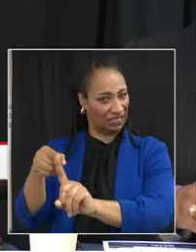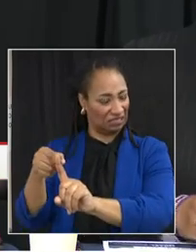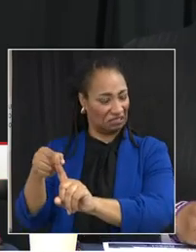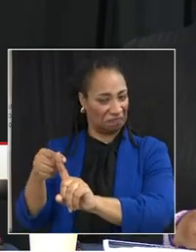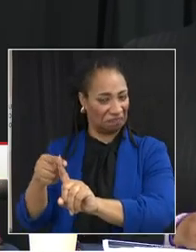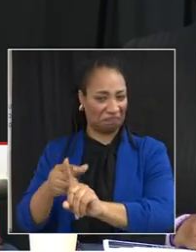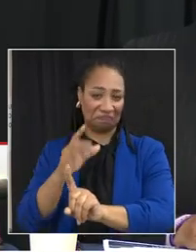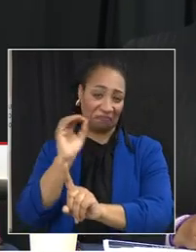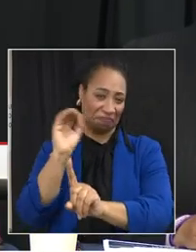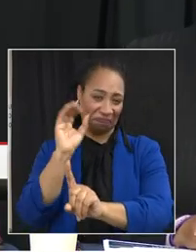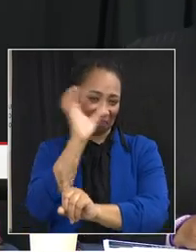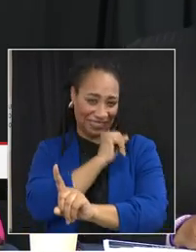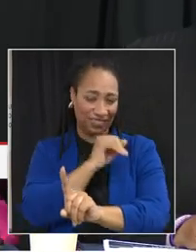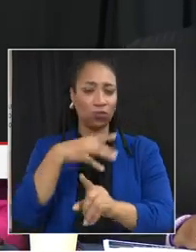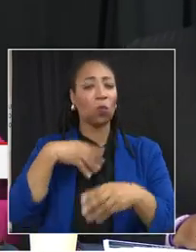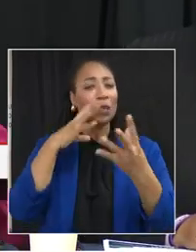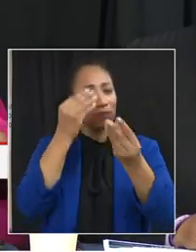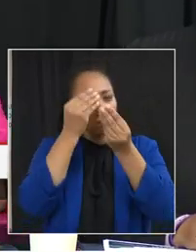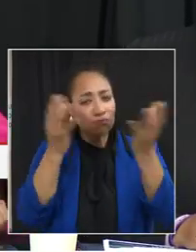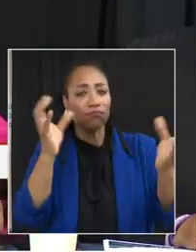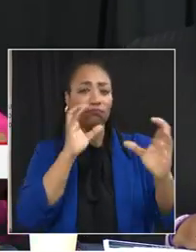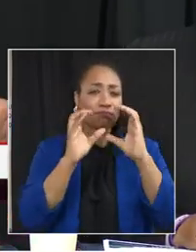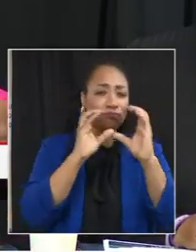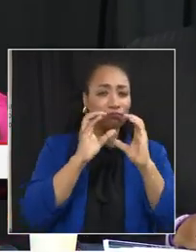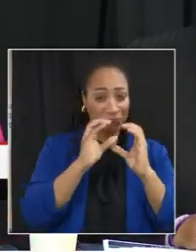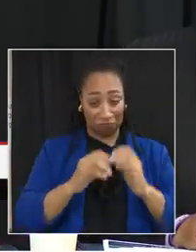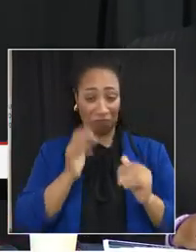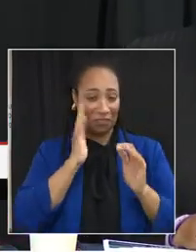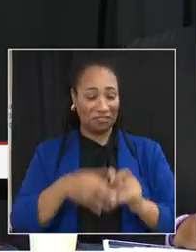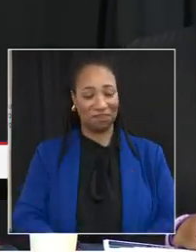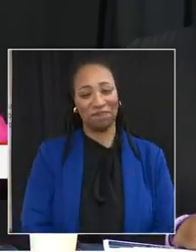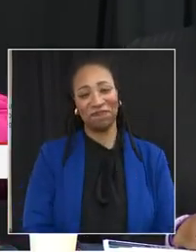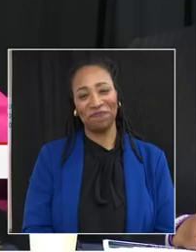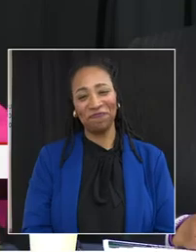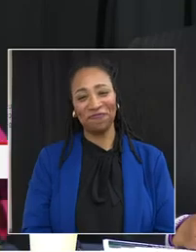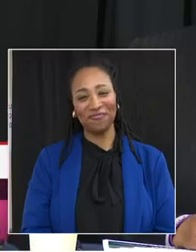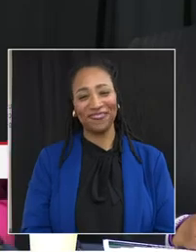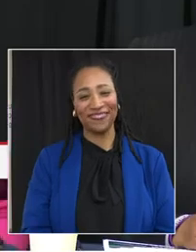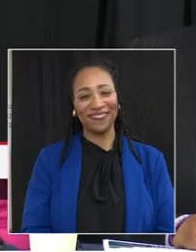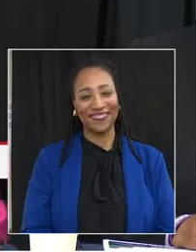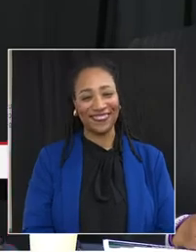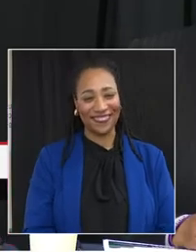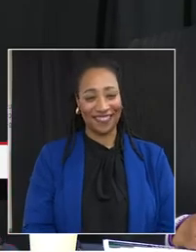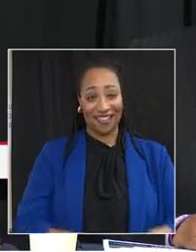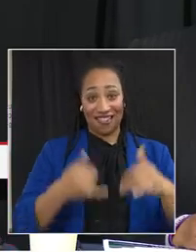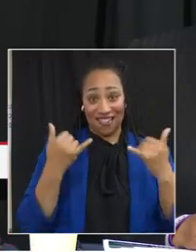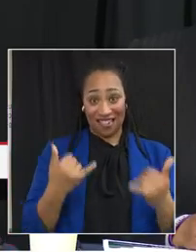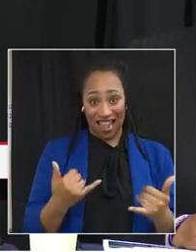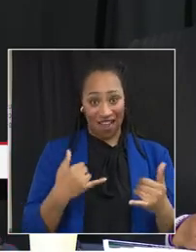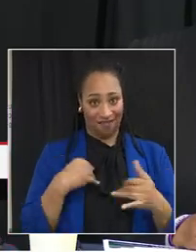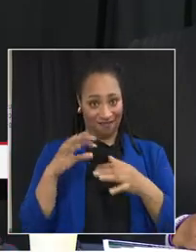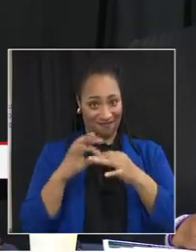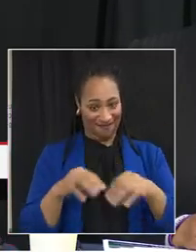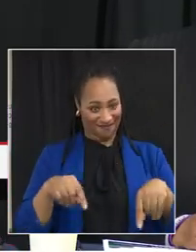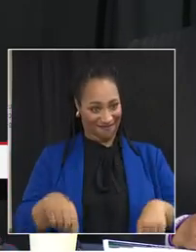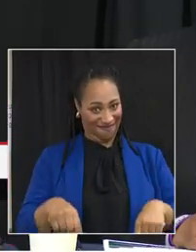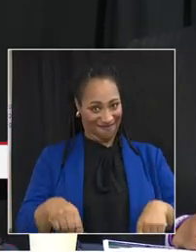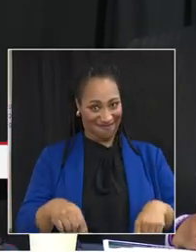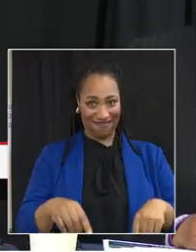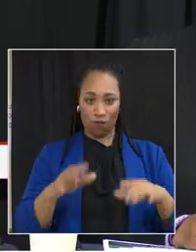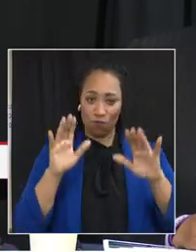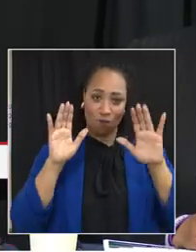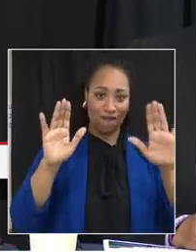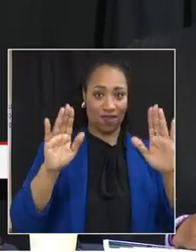well. So let's talk about our great city. And I want you to